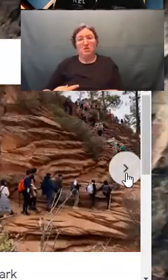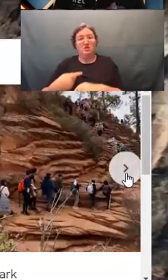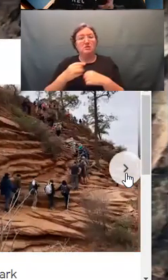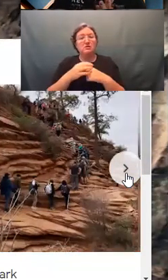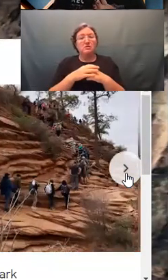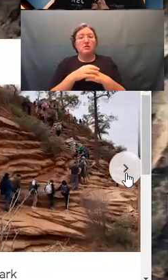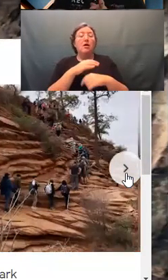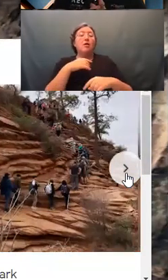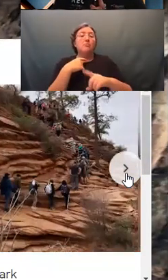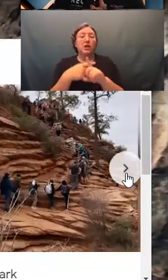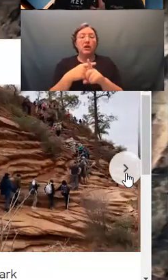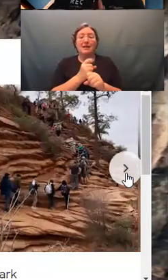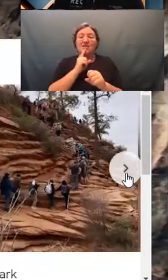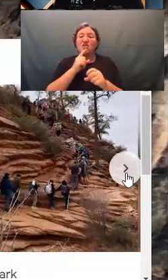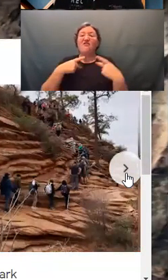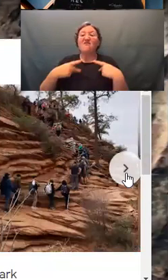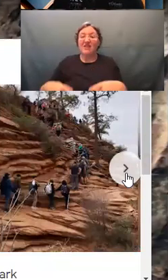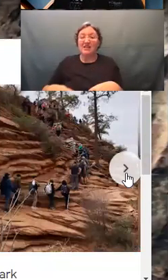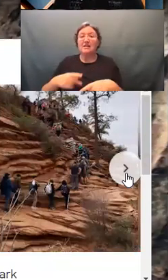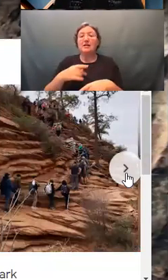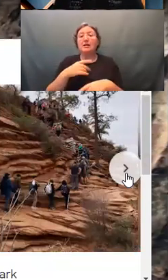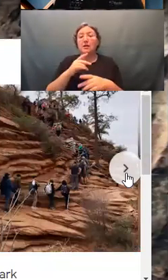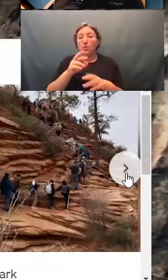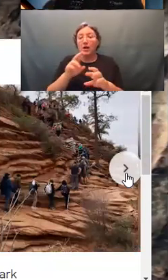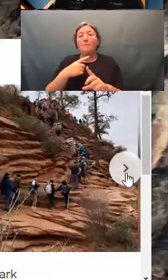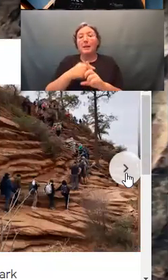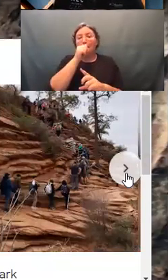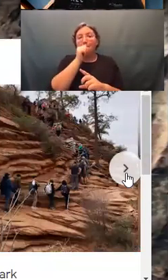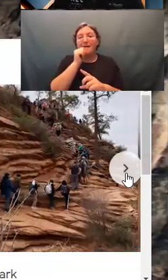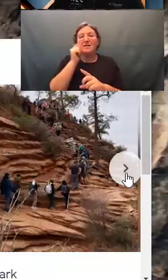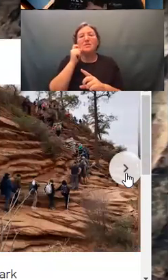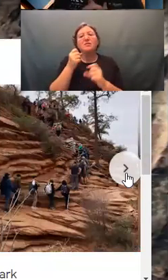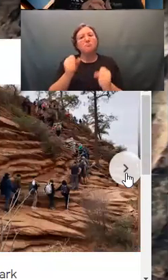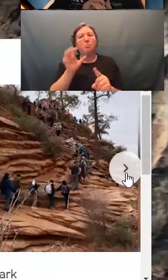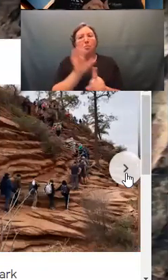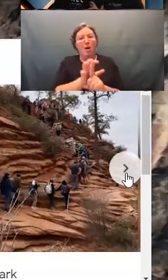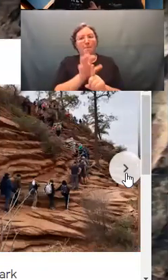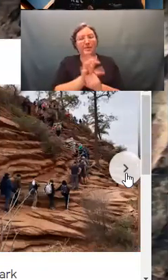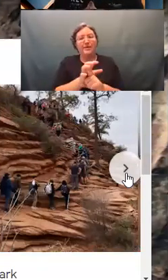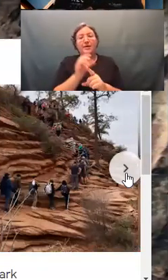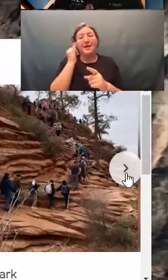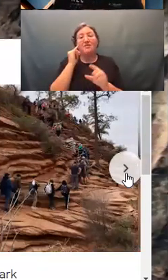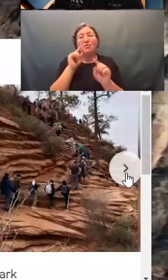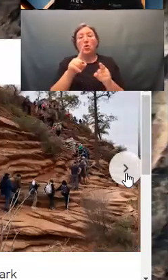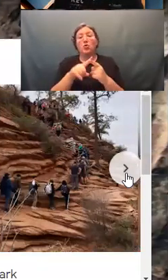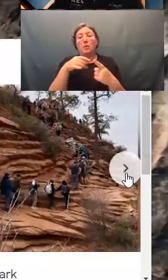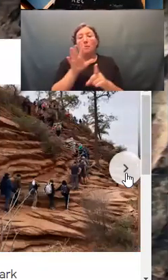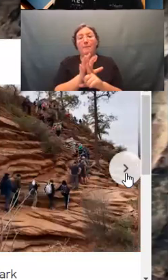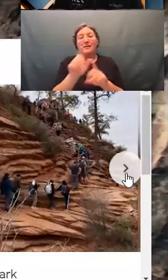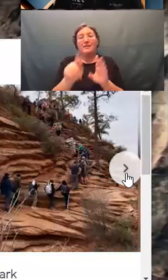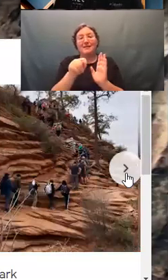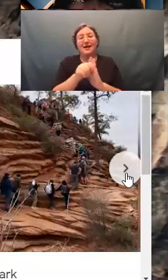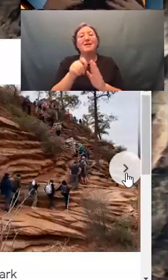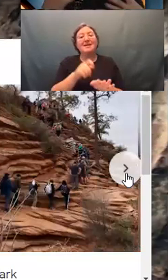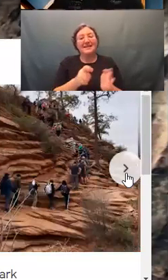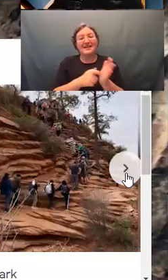sure you prepare yourself with a lot of patience, because this trail is so popular. And if you're going at peak times, it can take a while to get to the